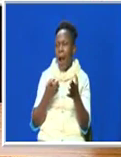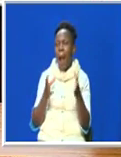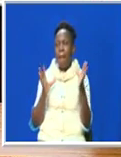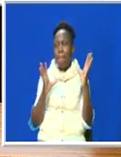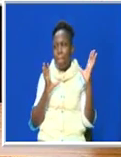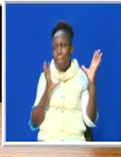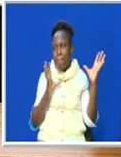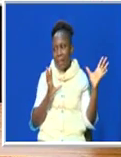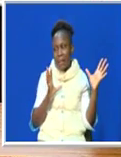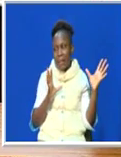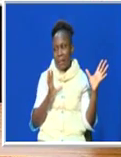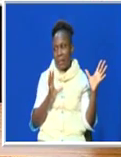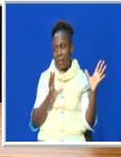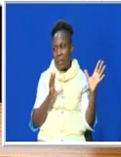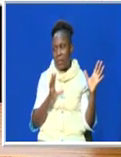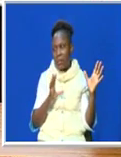largest